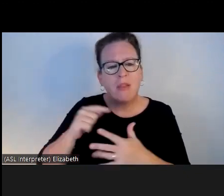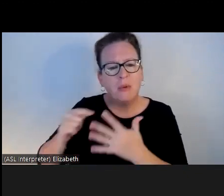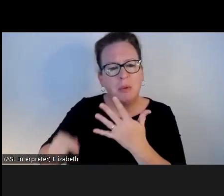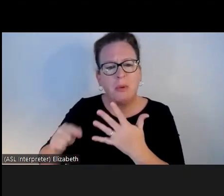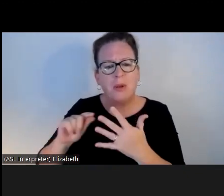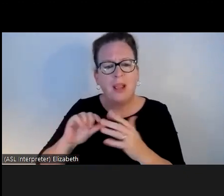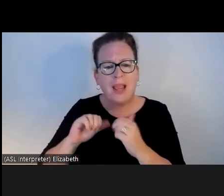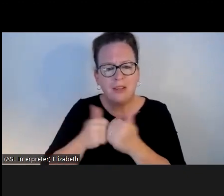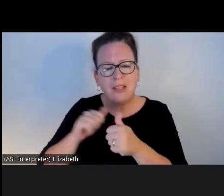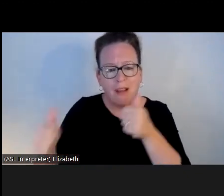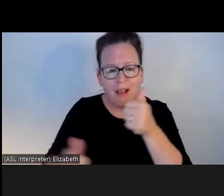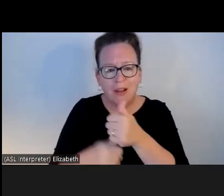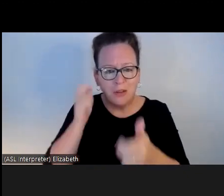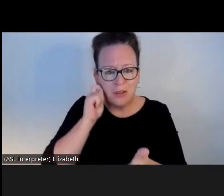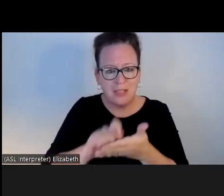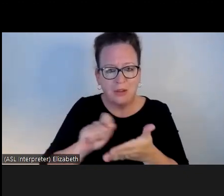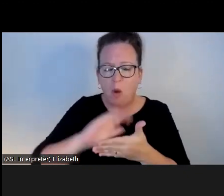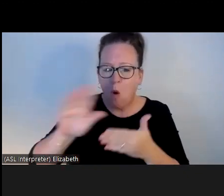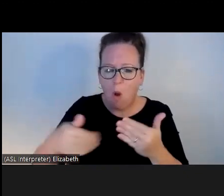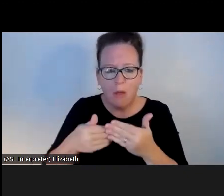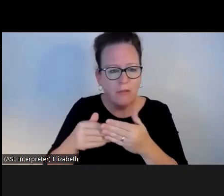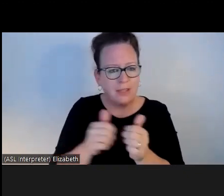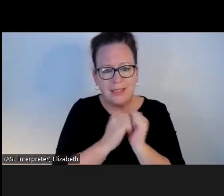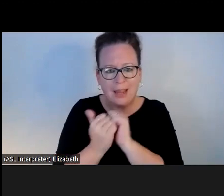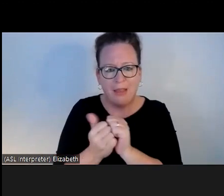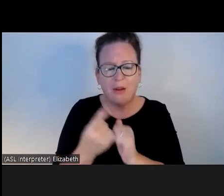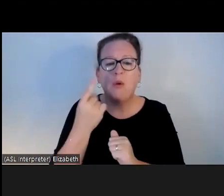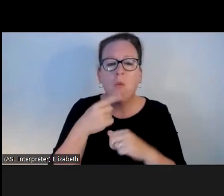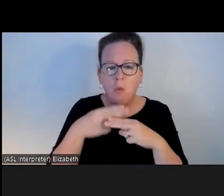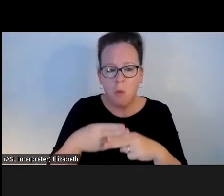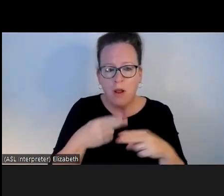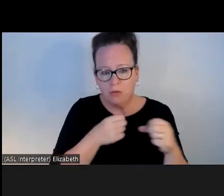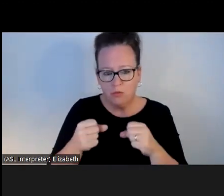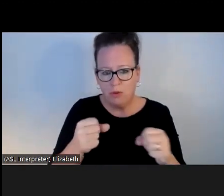under the secretary. All of it together will be one strategy.